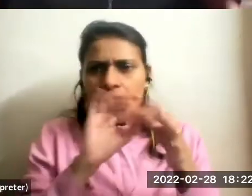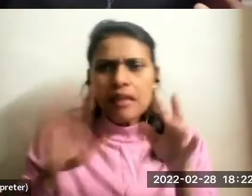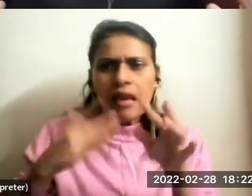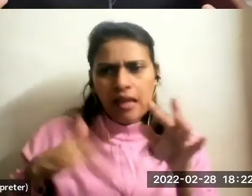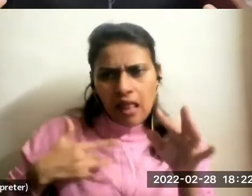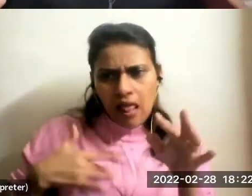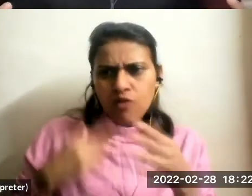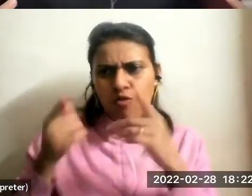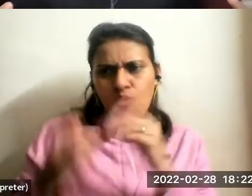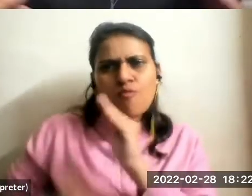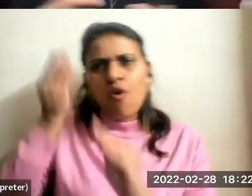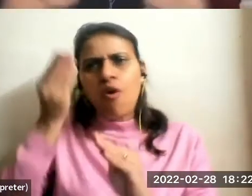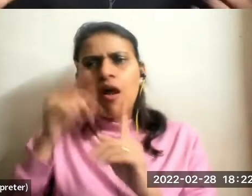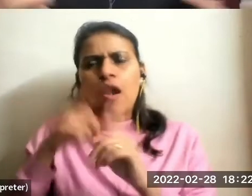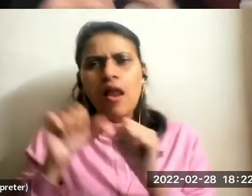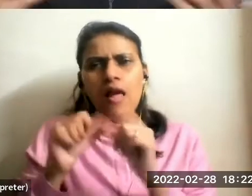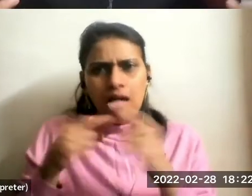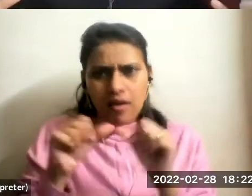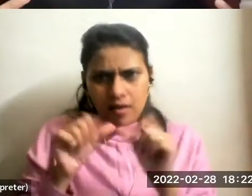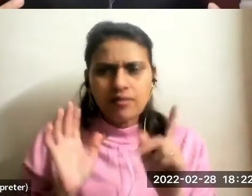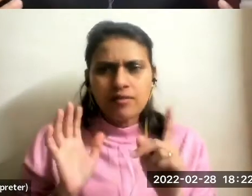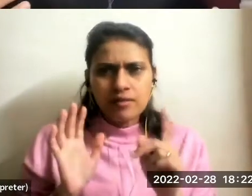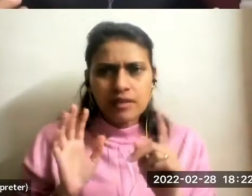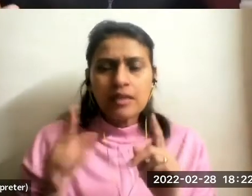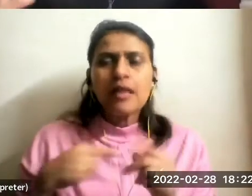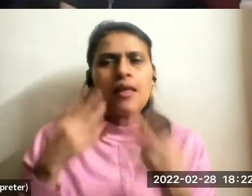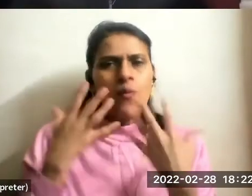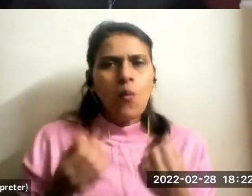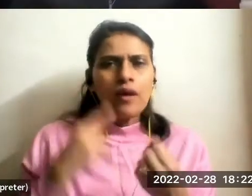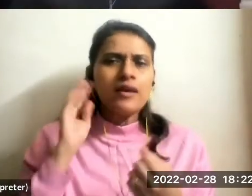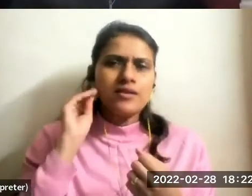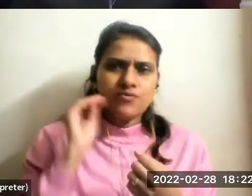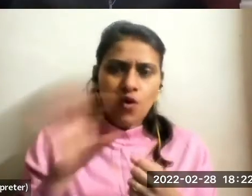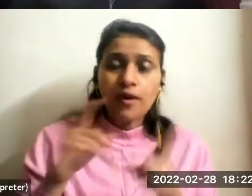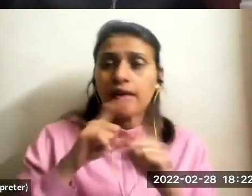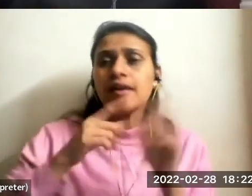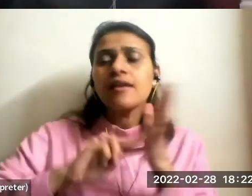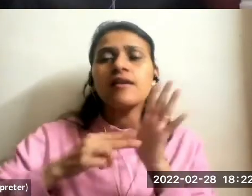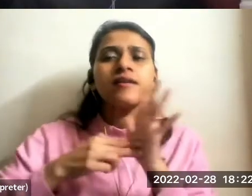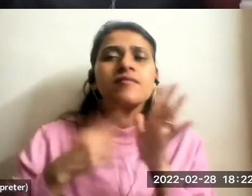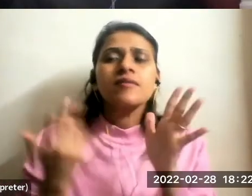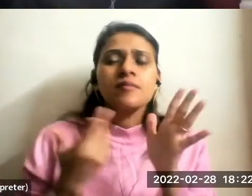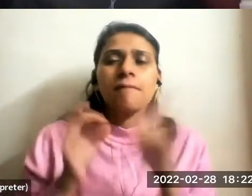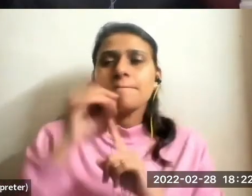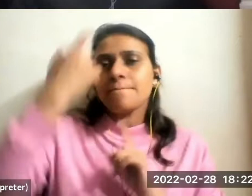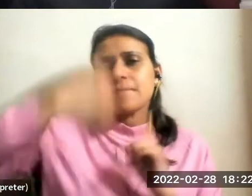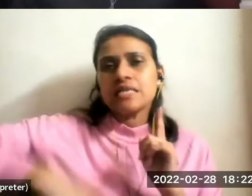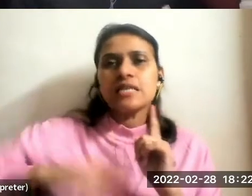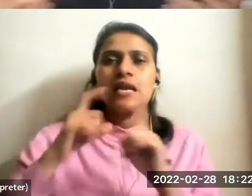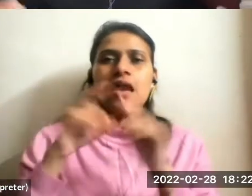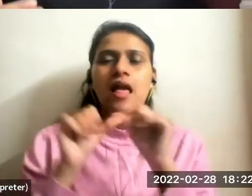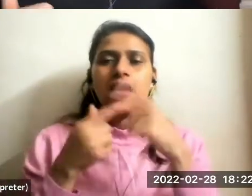there is more to data than meets the eye, or that meets the PDP bill's definitions of personal data. There are